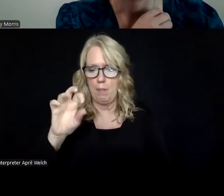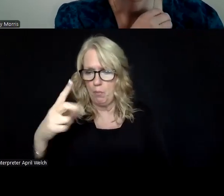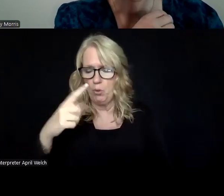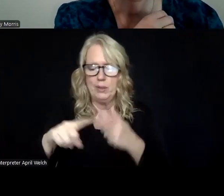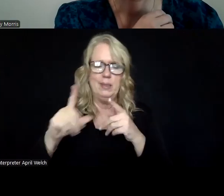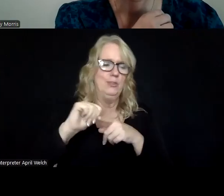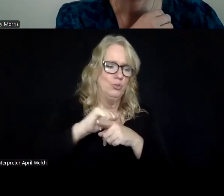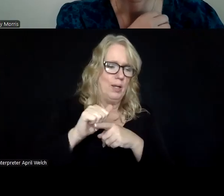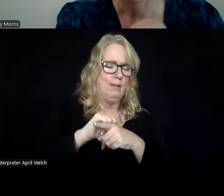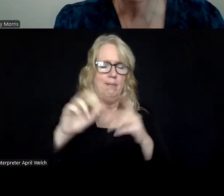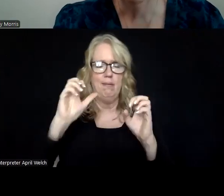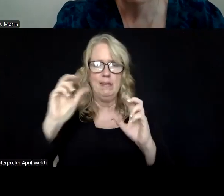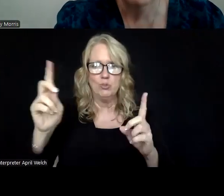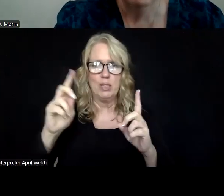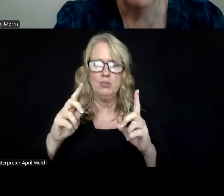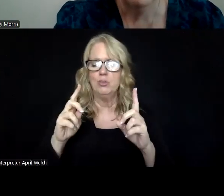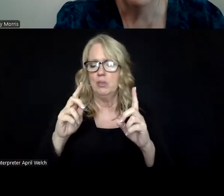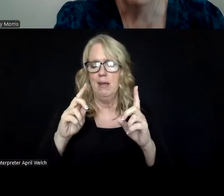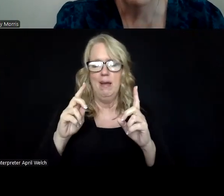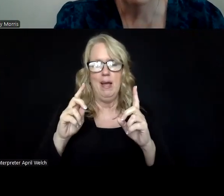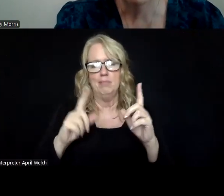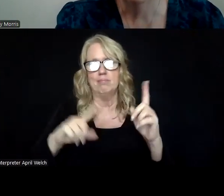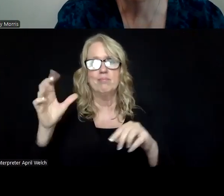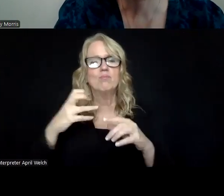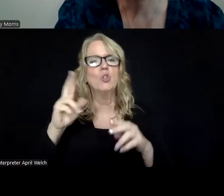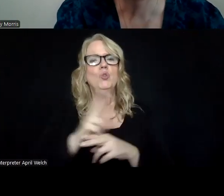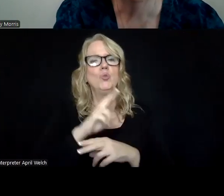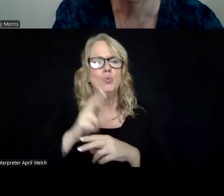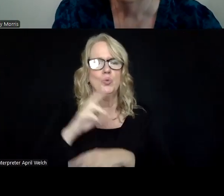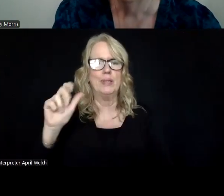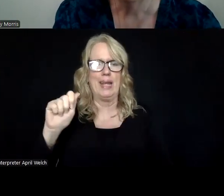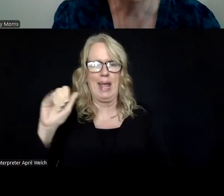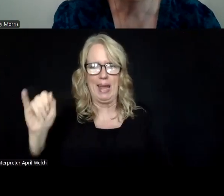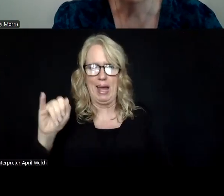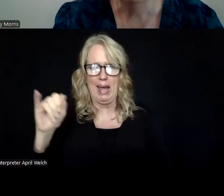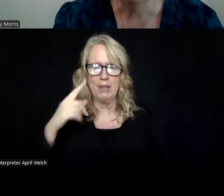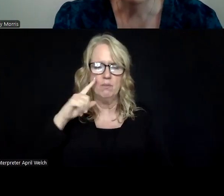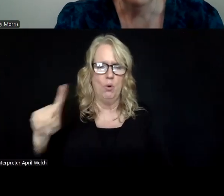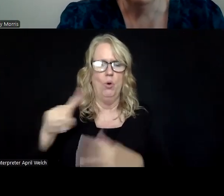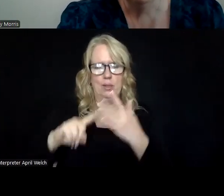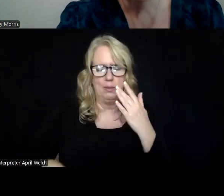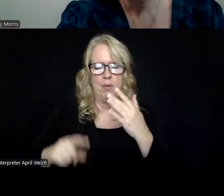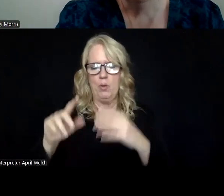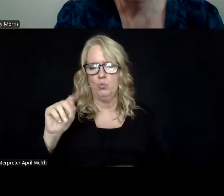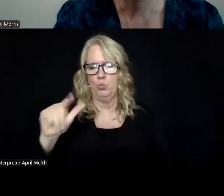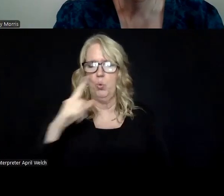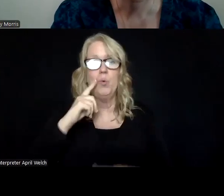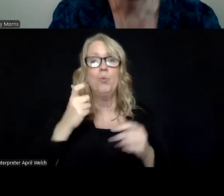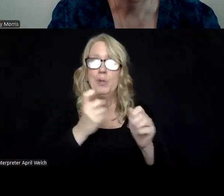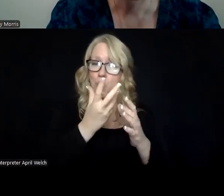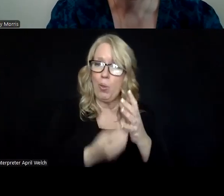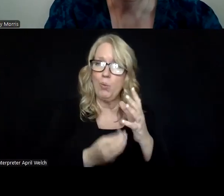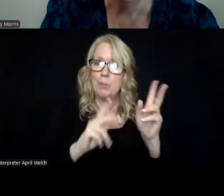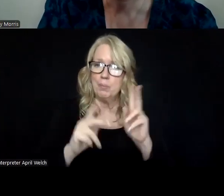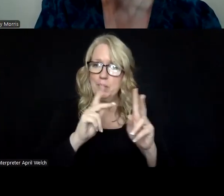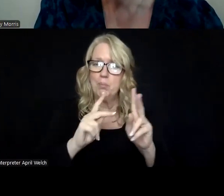education, really learning to use artificial intelligence as a training tool. Again, a lot of people, we will lose a lot of people between the